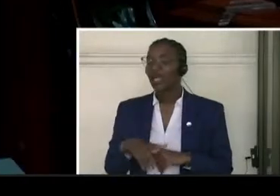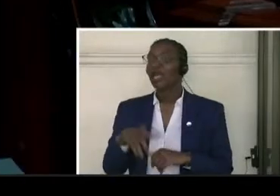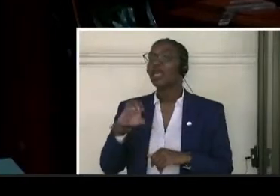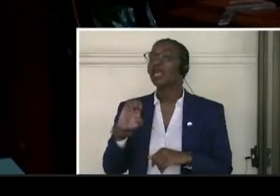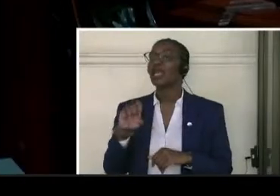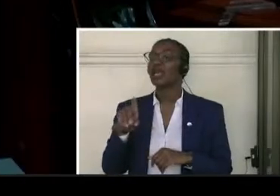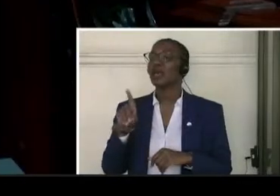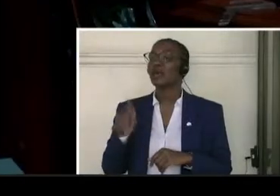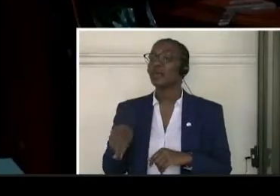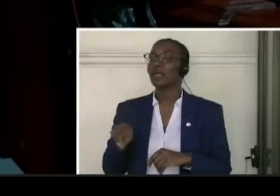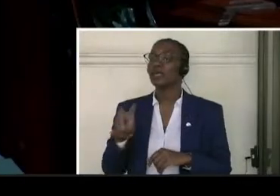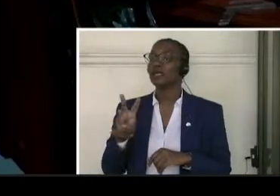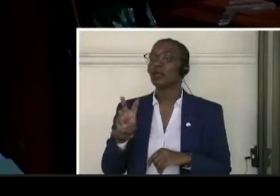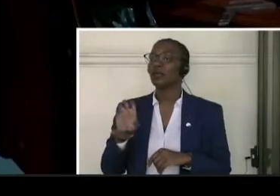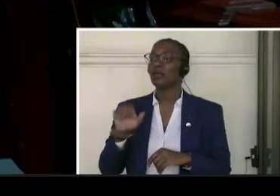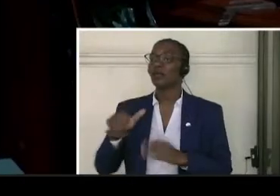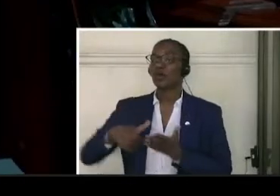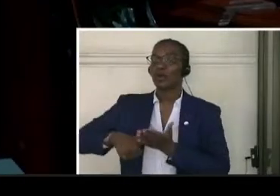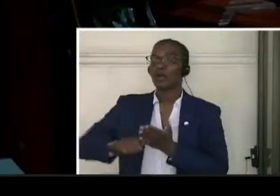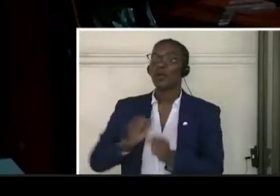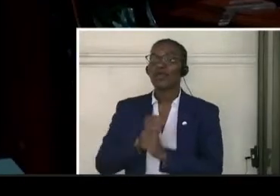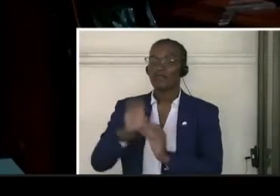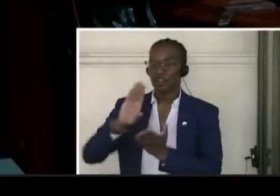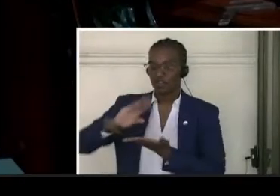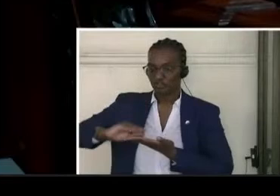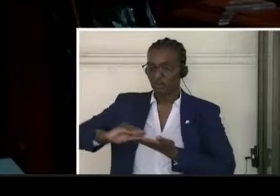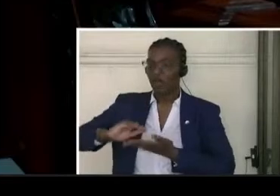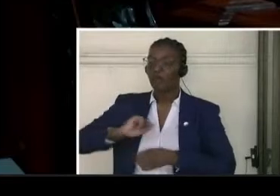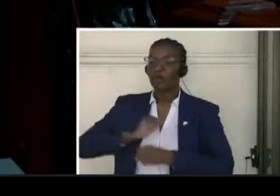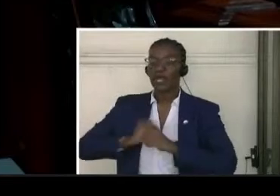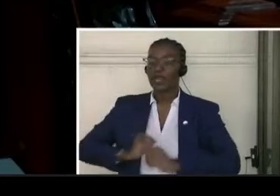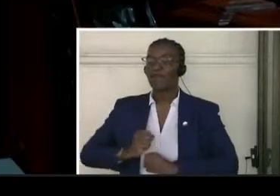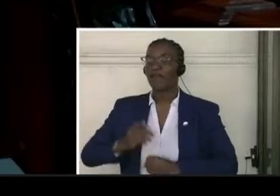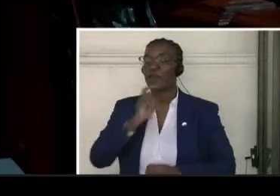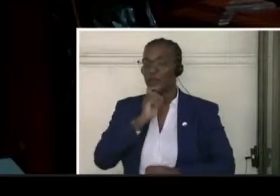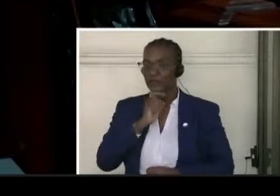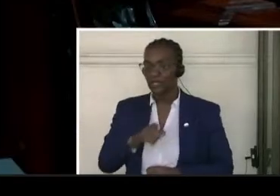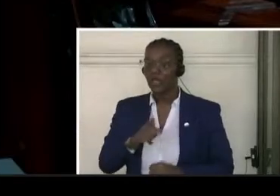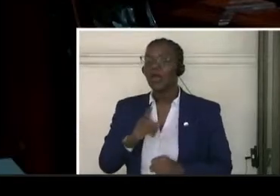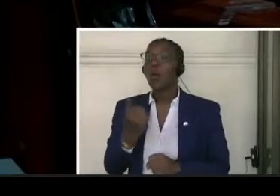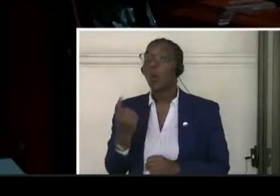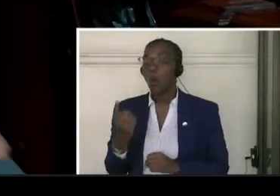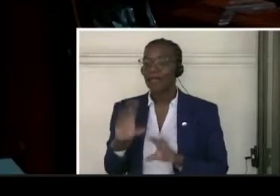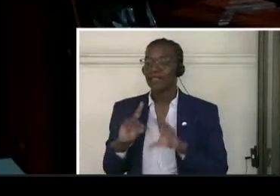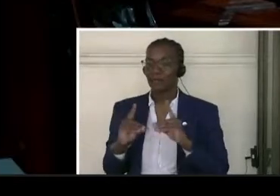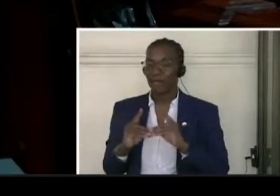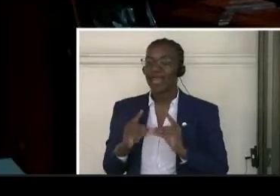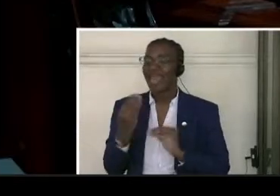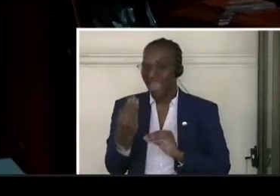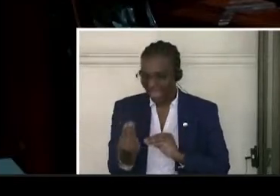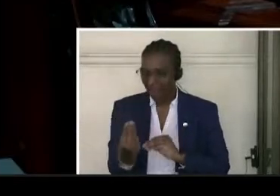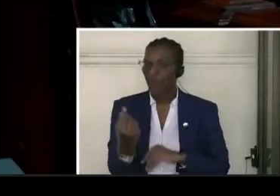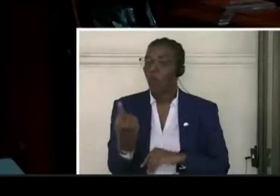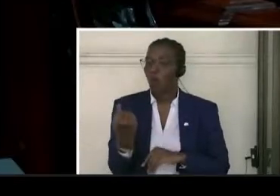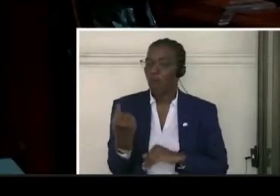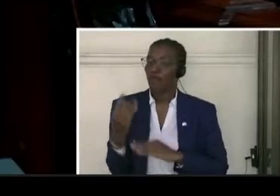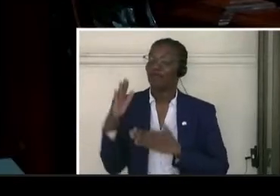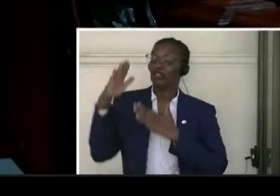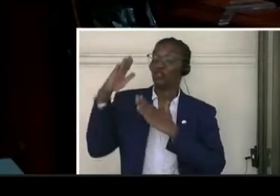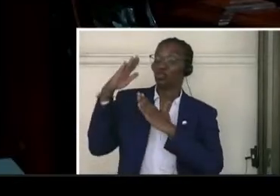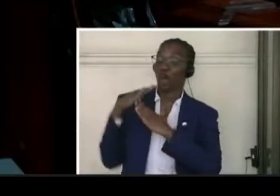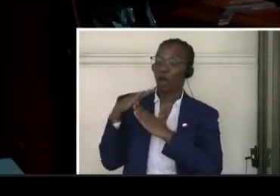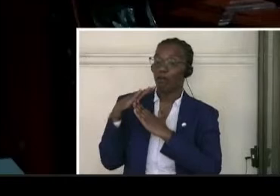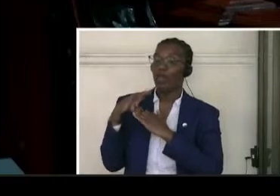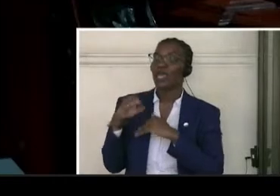EPWP grants was not reduced because we didn't spend it. By the way, the Department of Human Settlement is one of the departments that is having one of the top